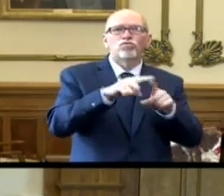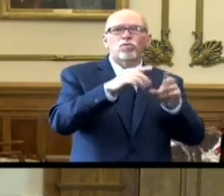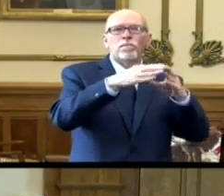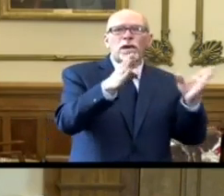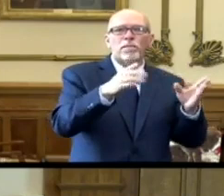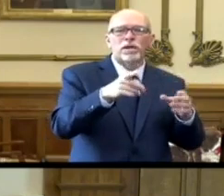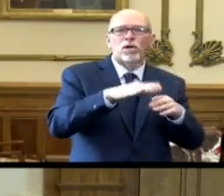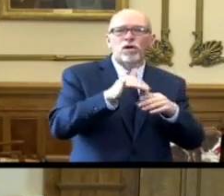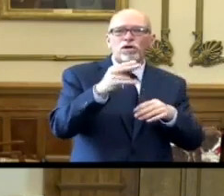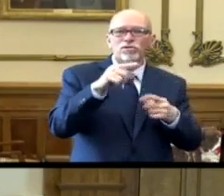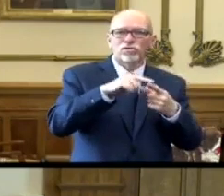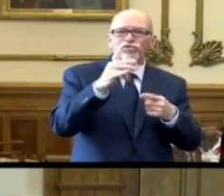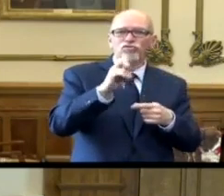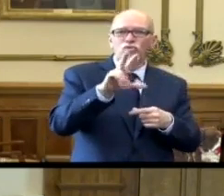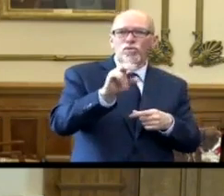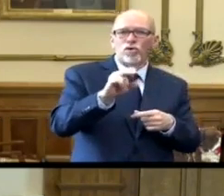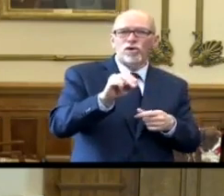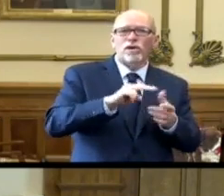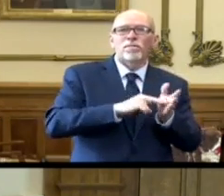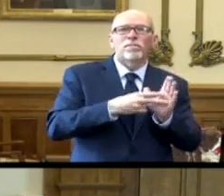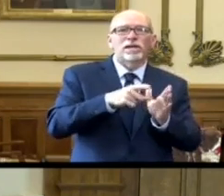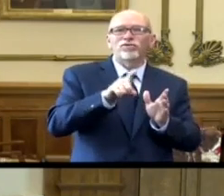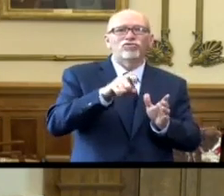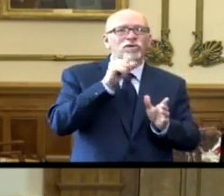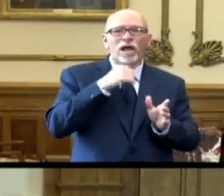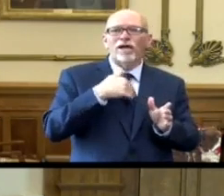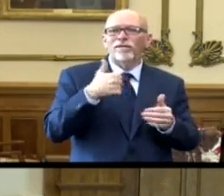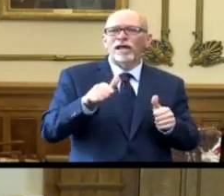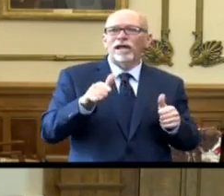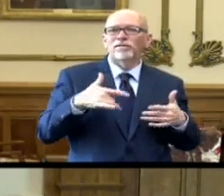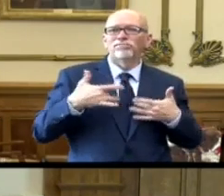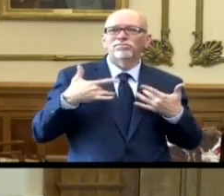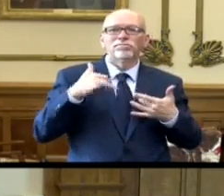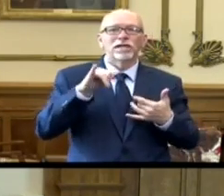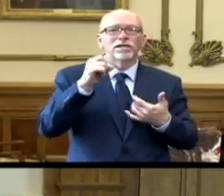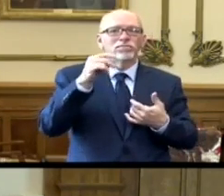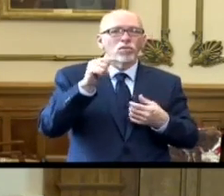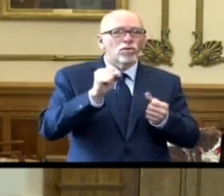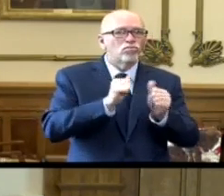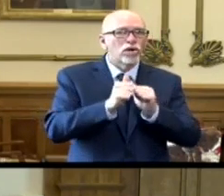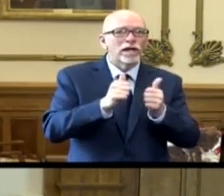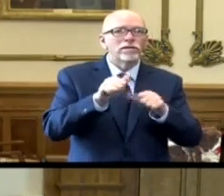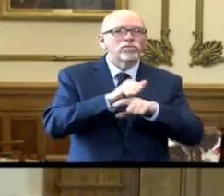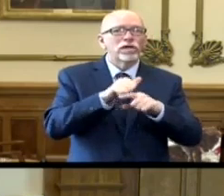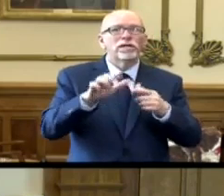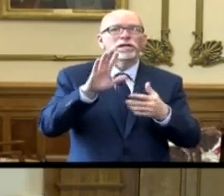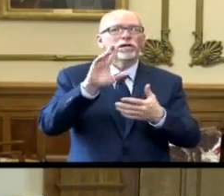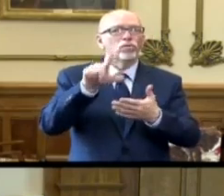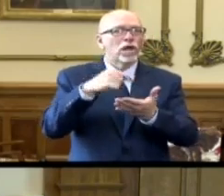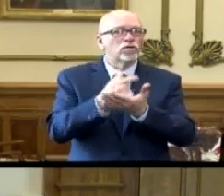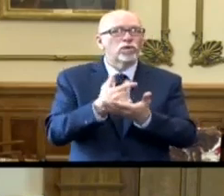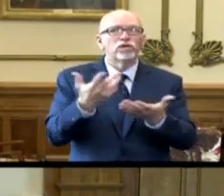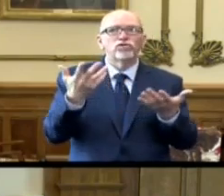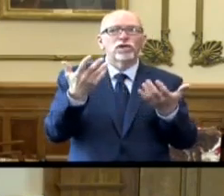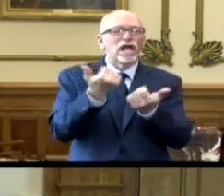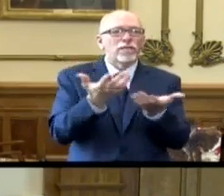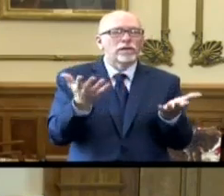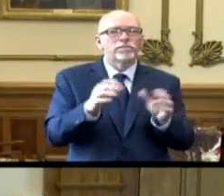June 30th. That would mean they shouldn't be planning to hold activities like sports practices, possibly graduation, until July.